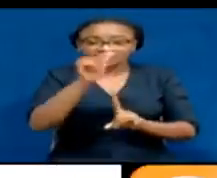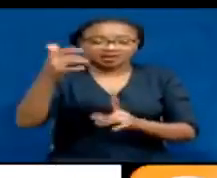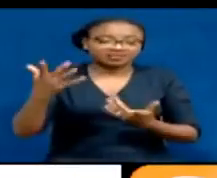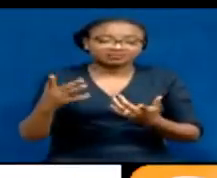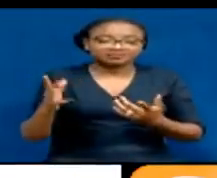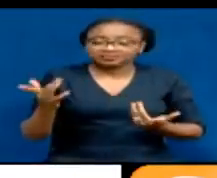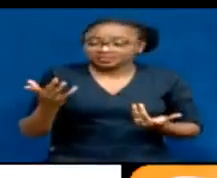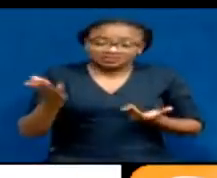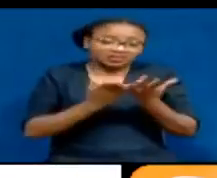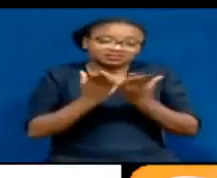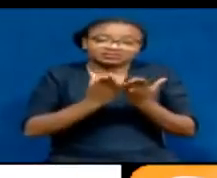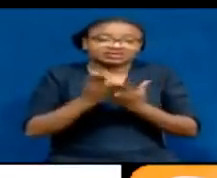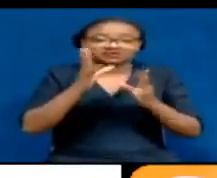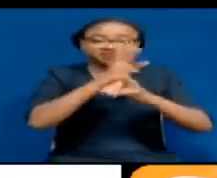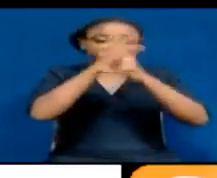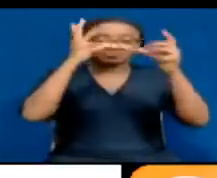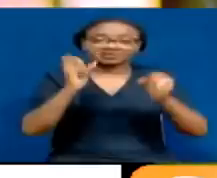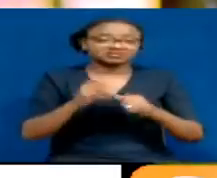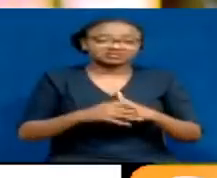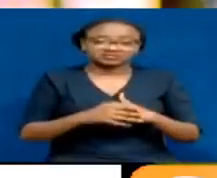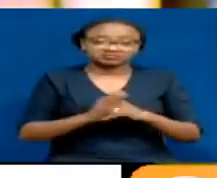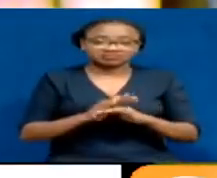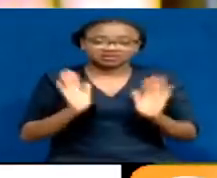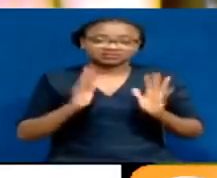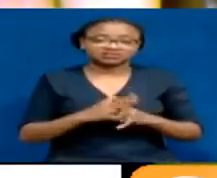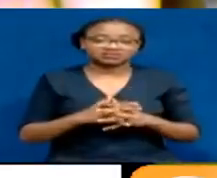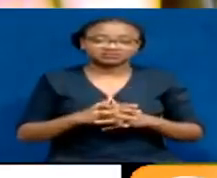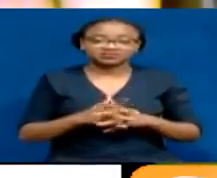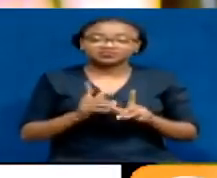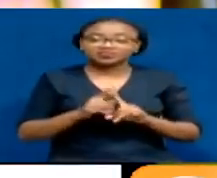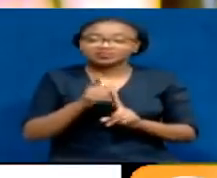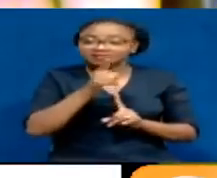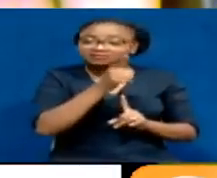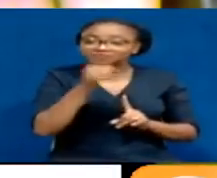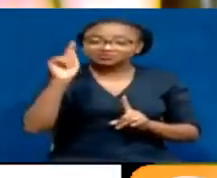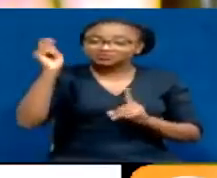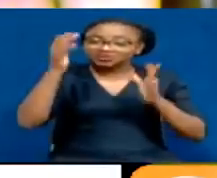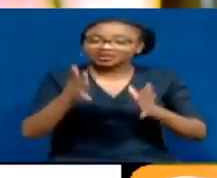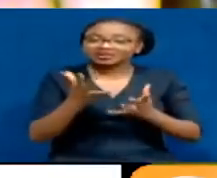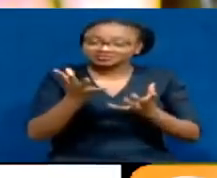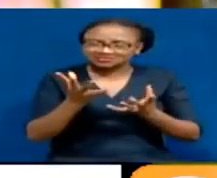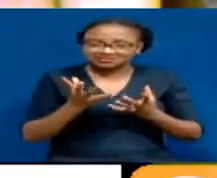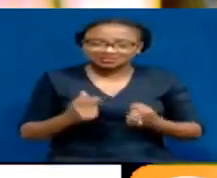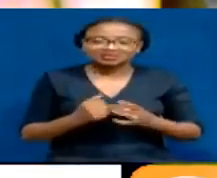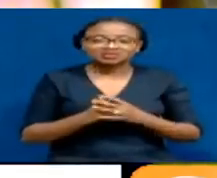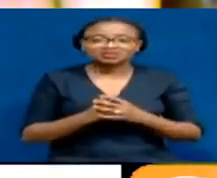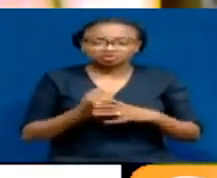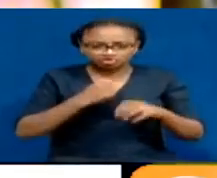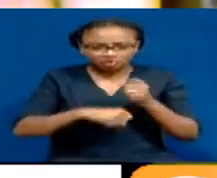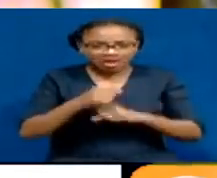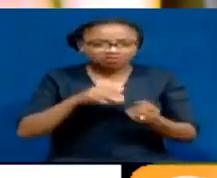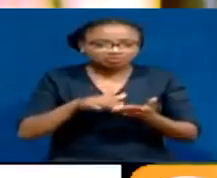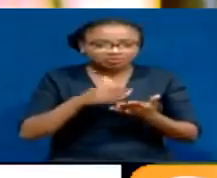of the president like any other presidential appointee. You Kenyans should do better than copy Tanzania.